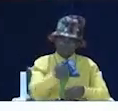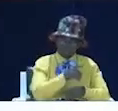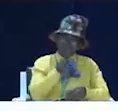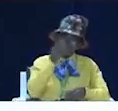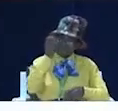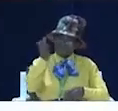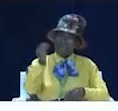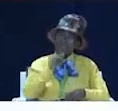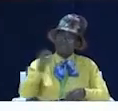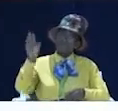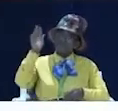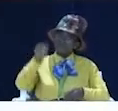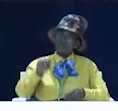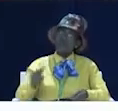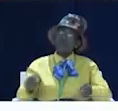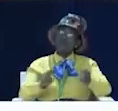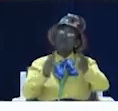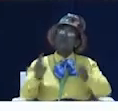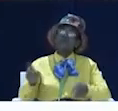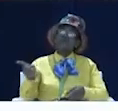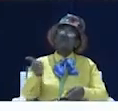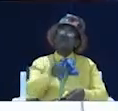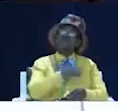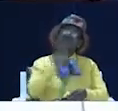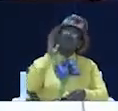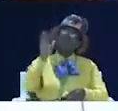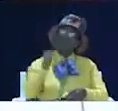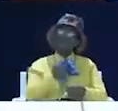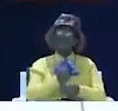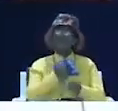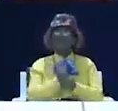he that sitteth in the heavens